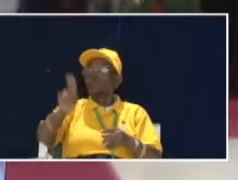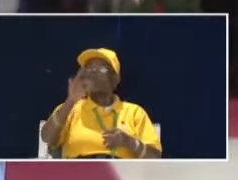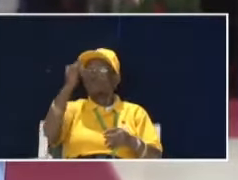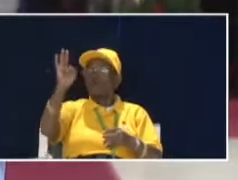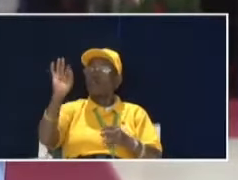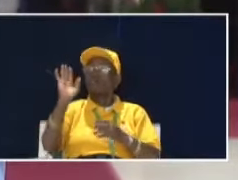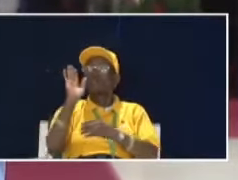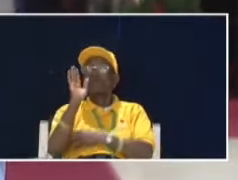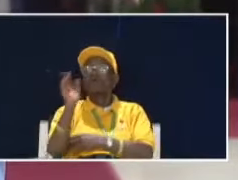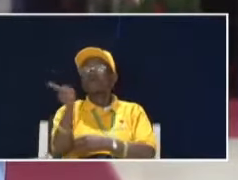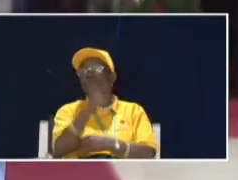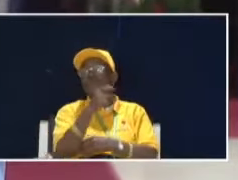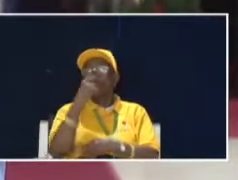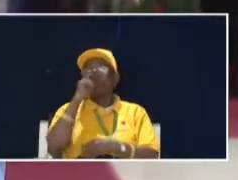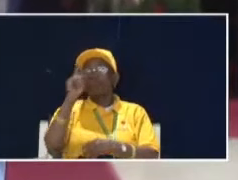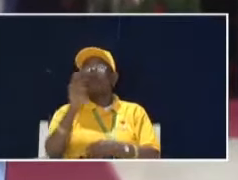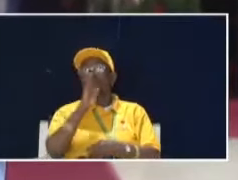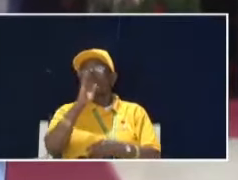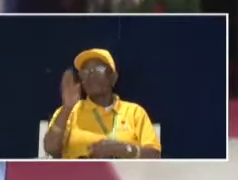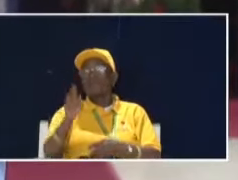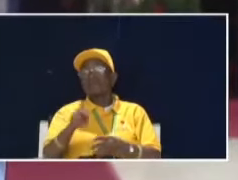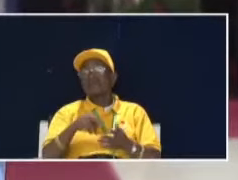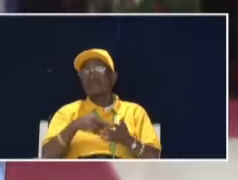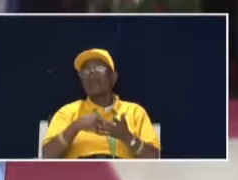You must be ready for purification.